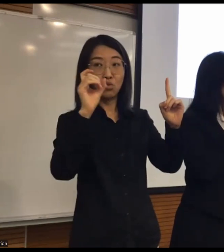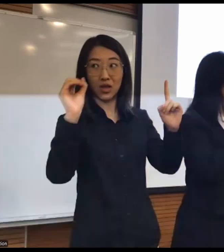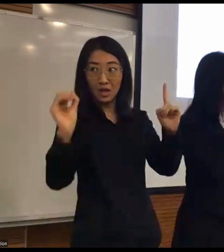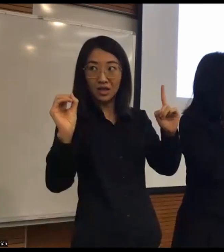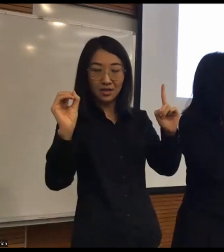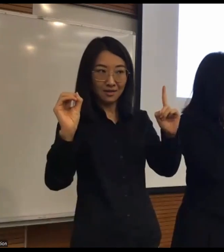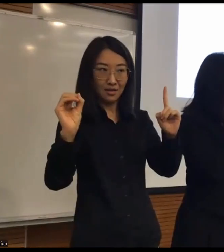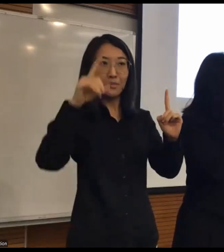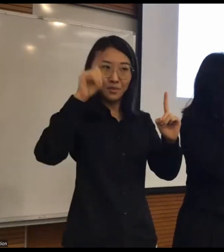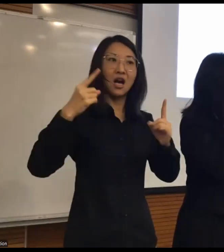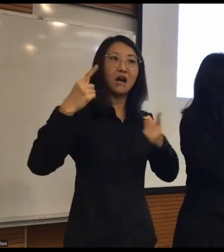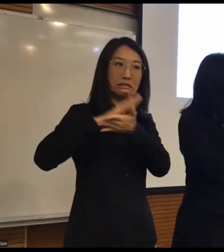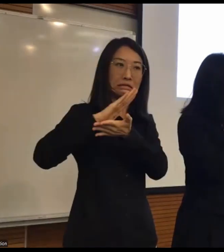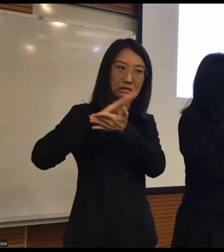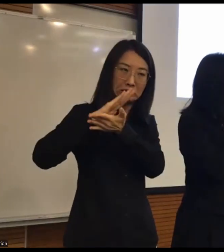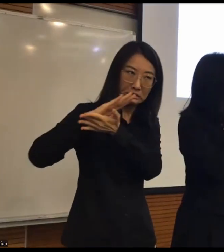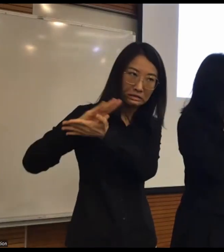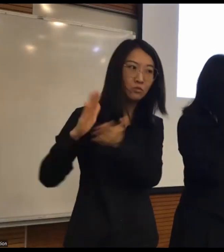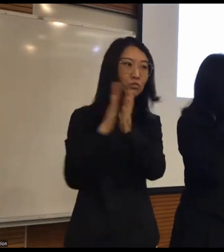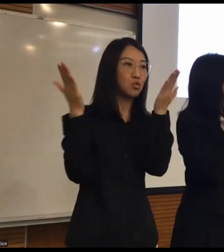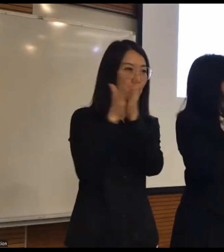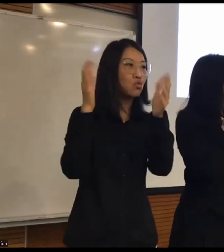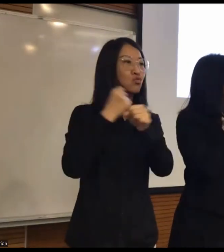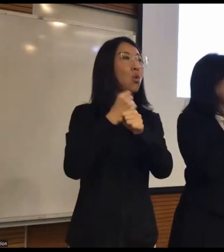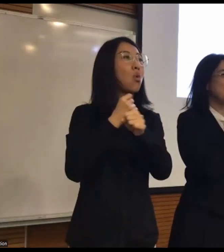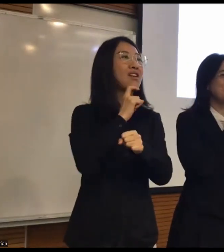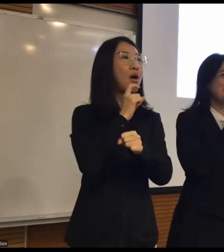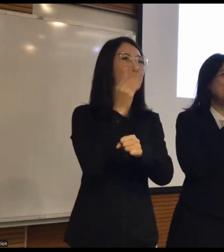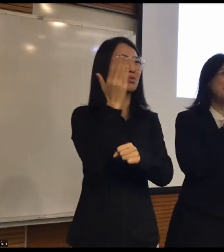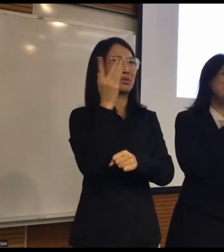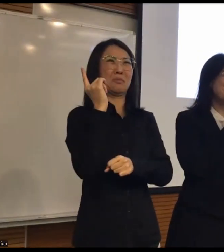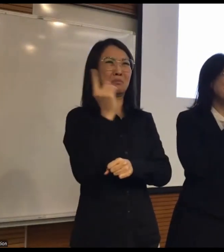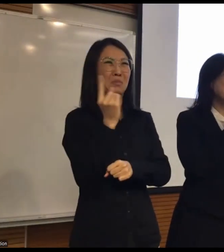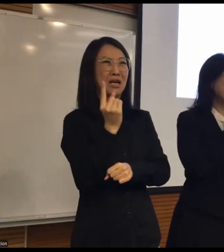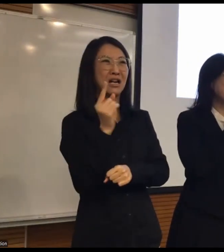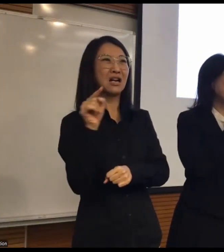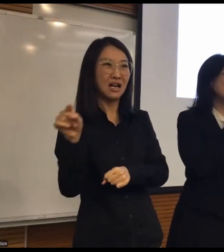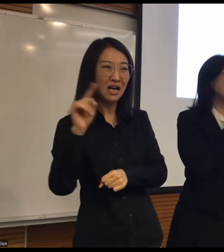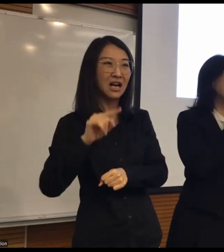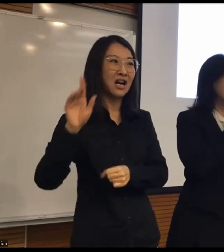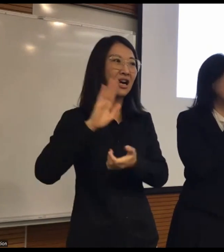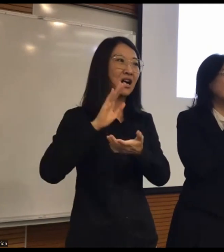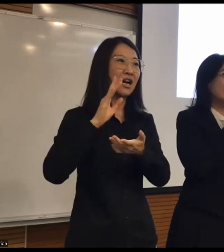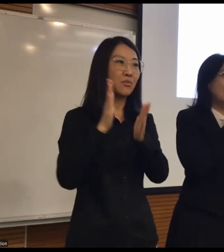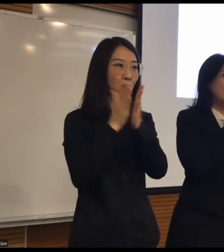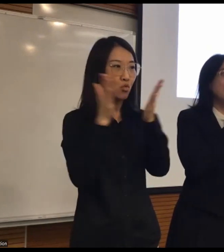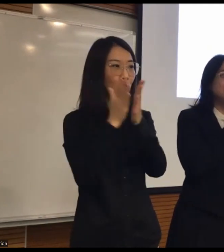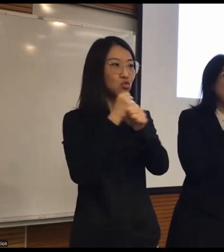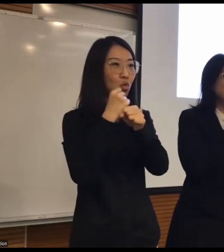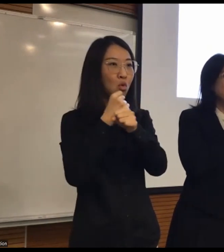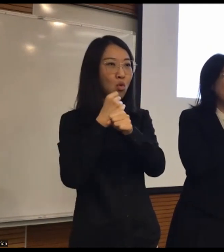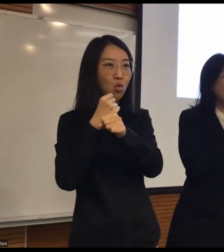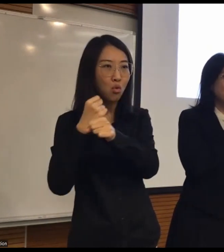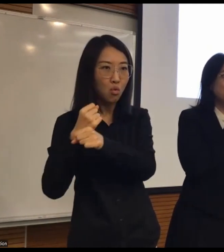now is the 1/4 of a quarter of a century of a history of a newsletter, which has been again